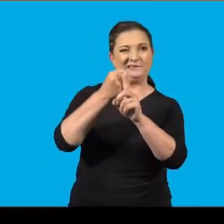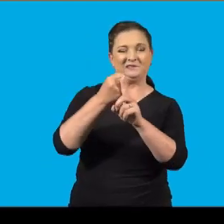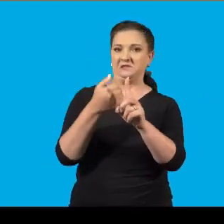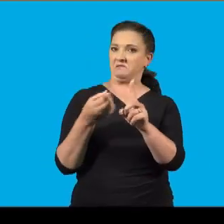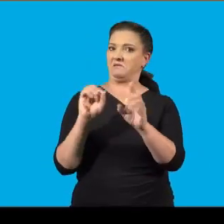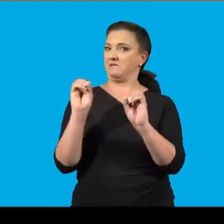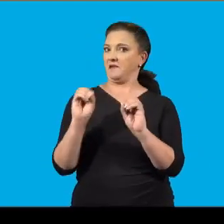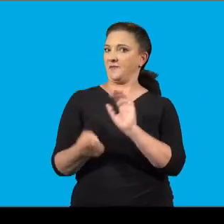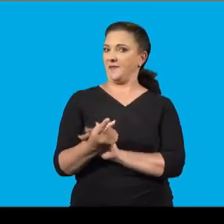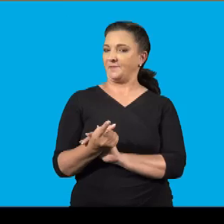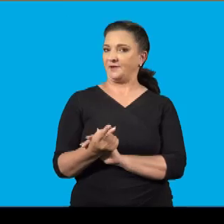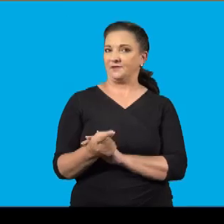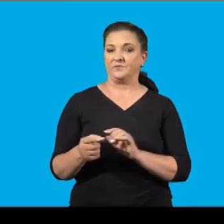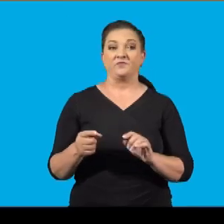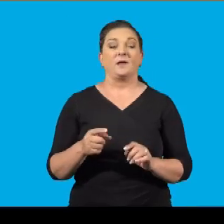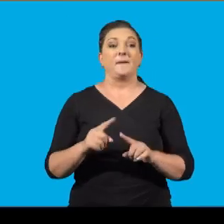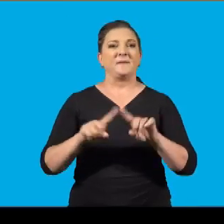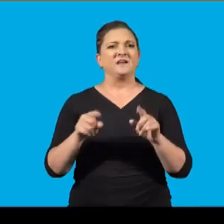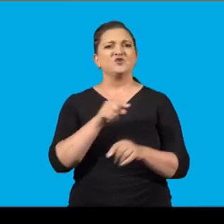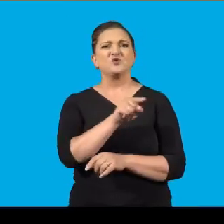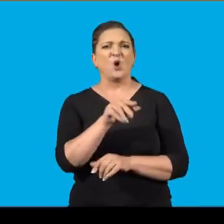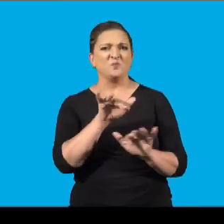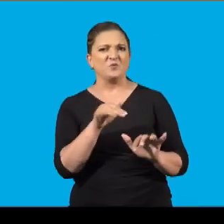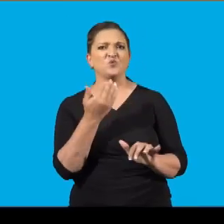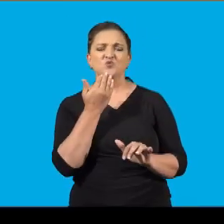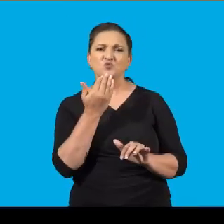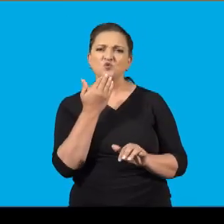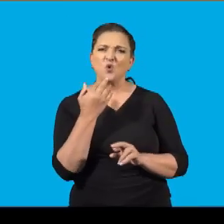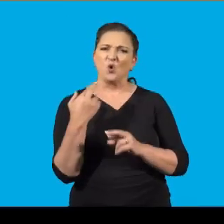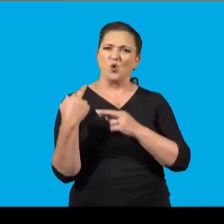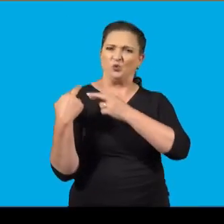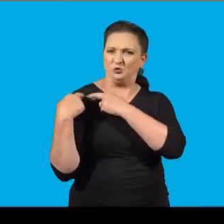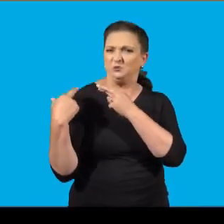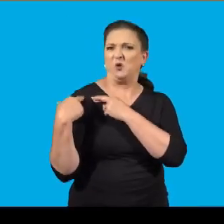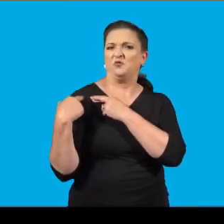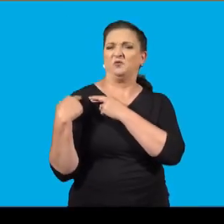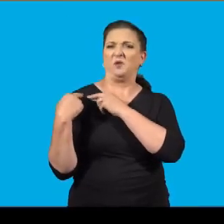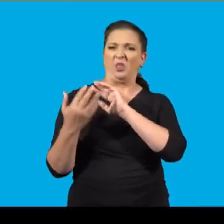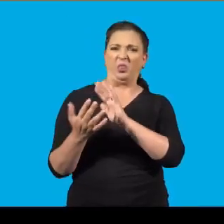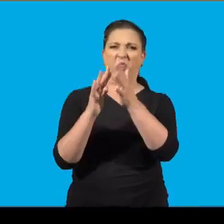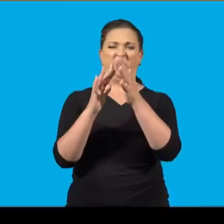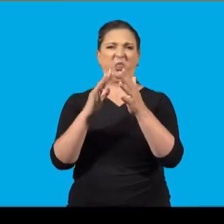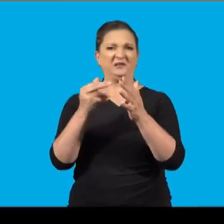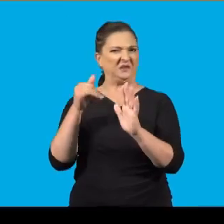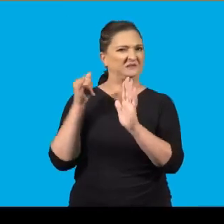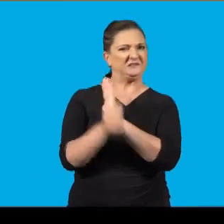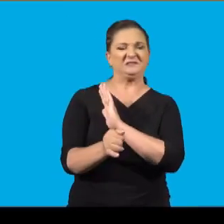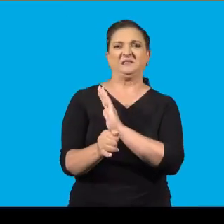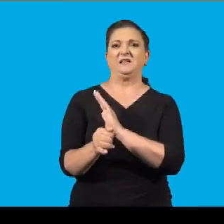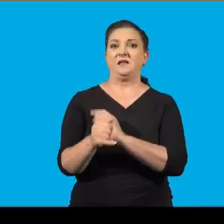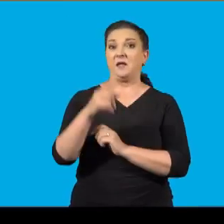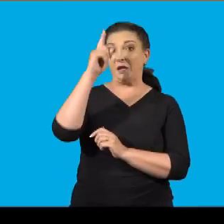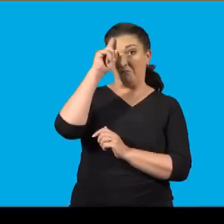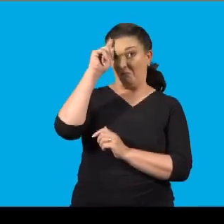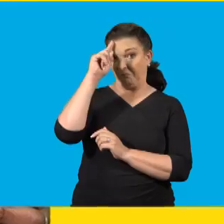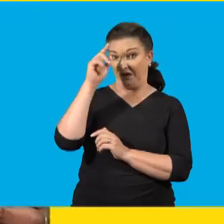people demanded to know what happened, because their feeling was that those people who were responsible for torturing and killing Black activists